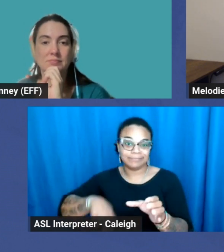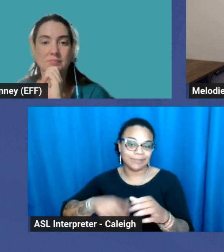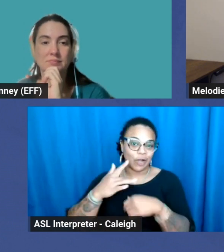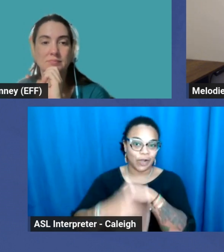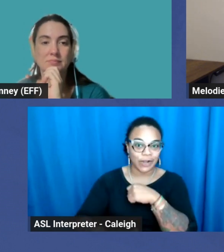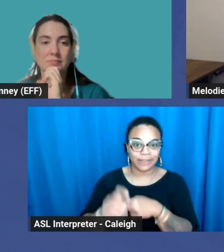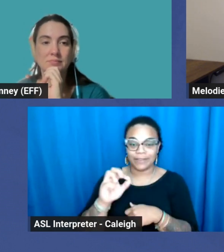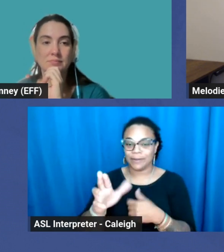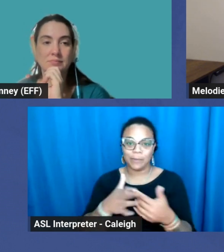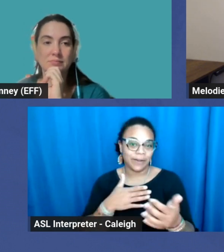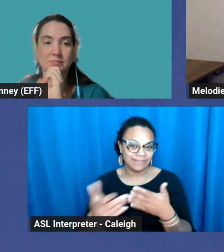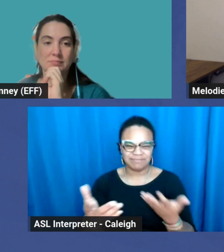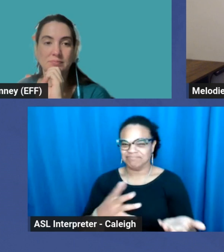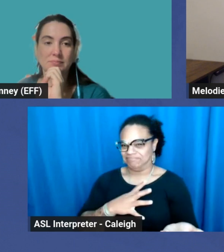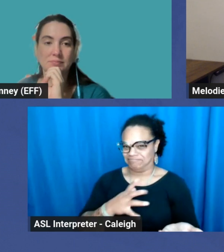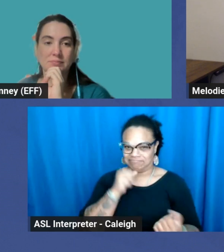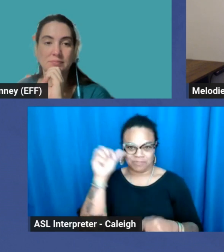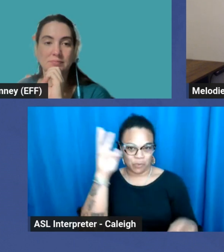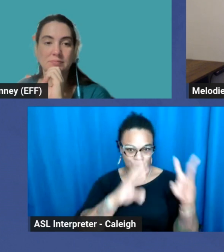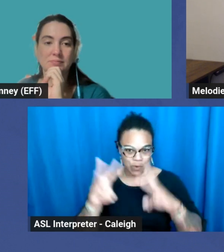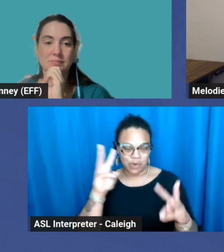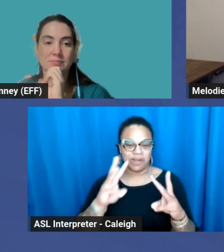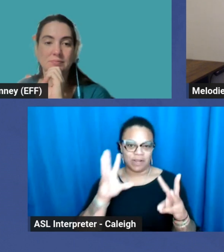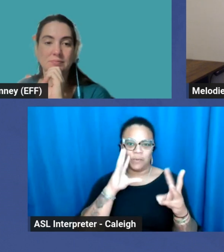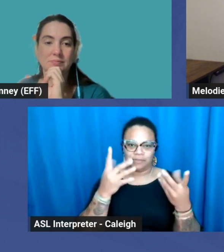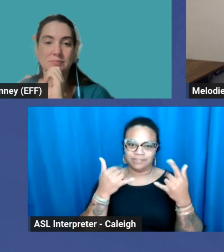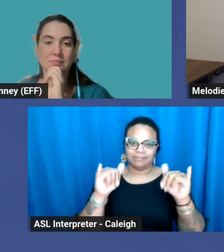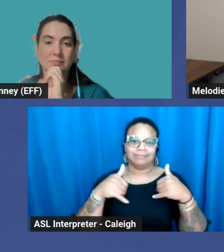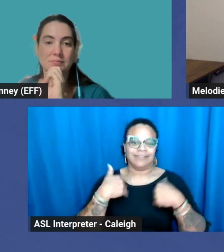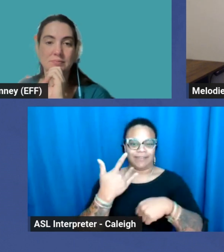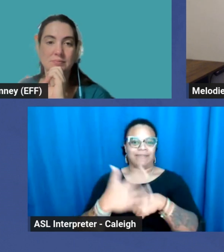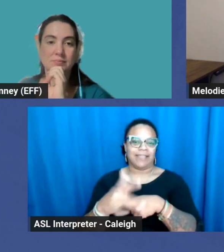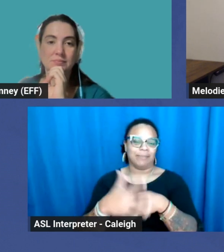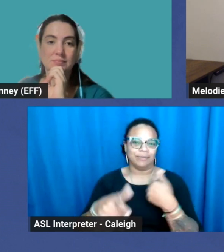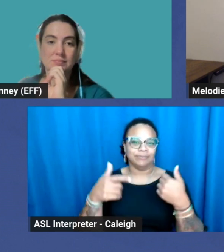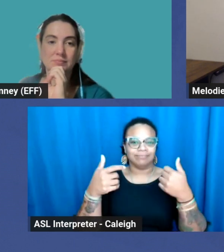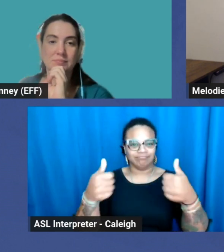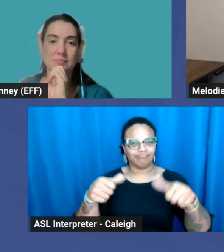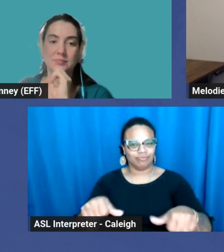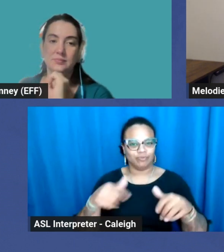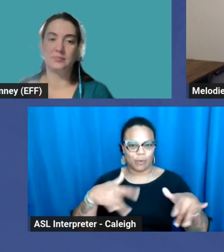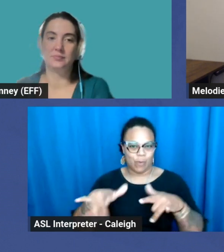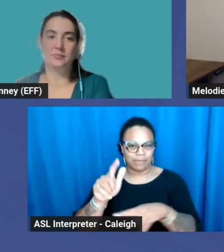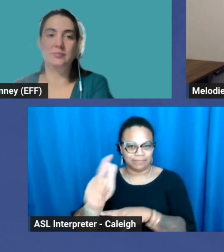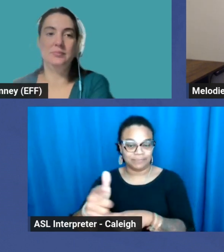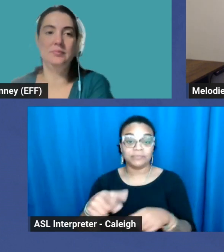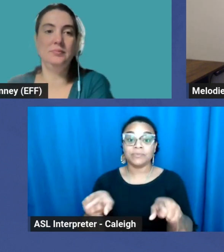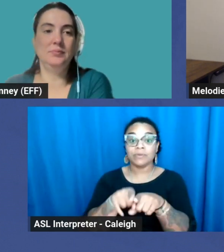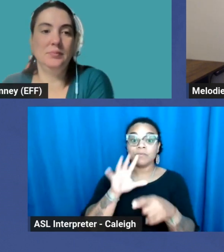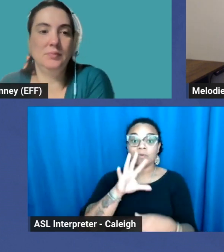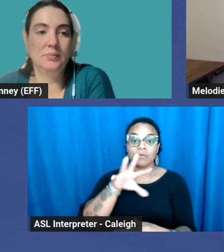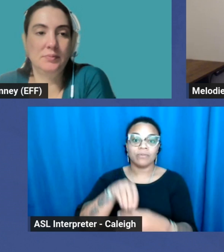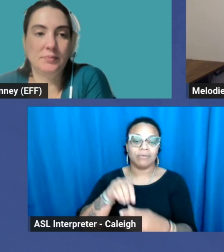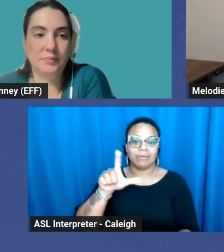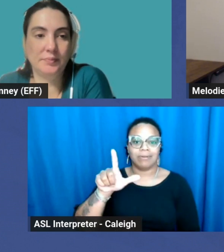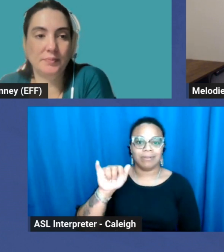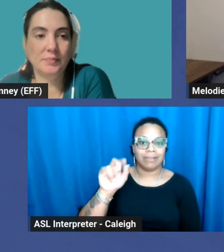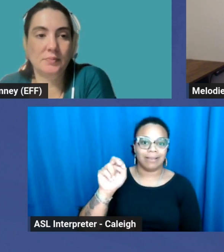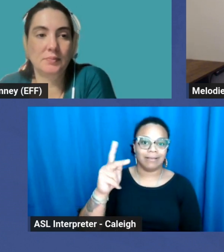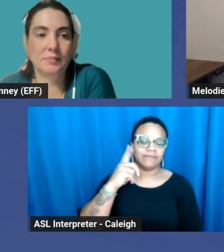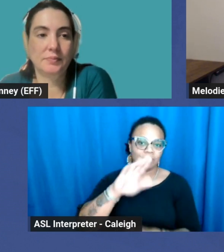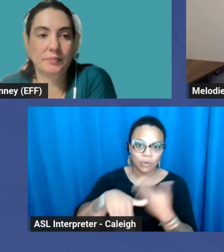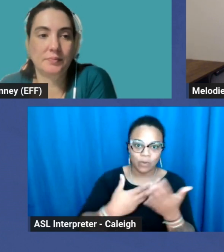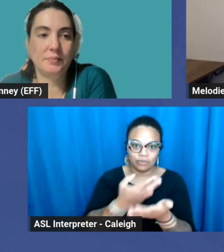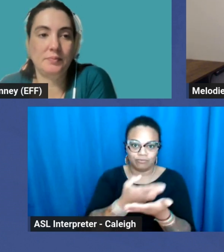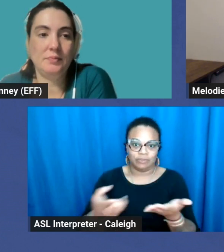may be, don't worry. We've got you covered with the recording. I will also be including links to all of the resources